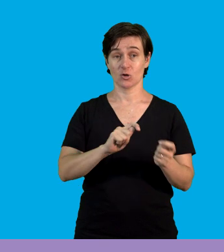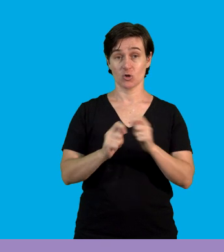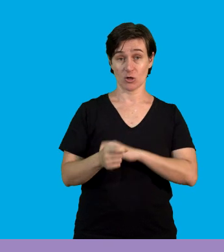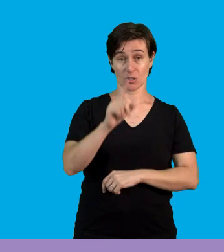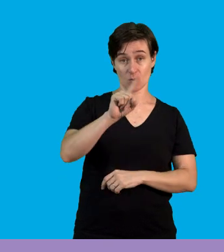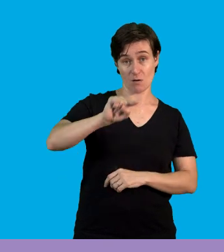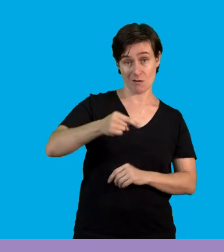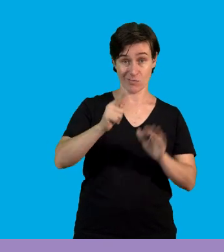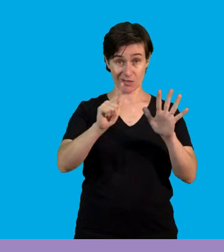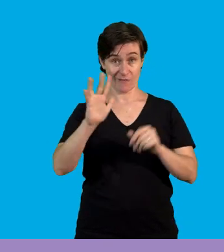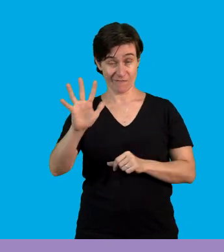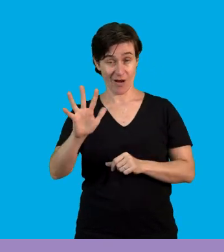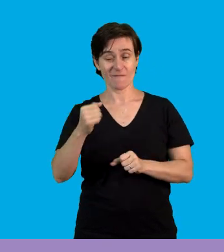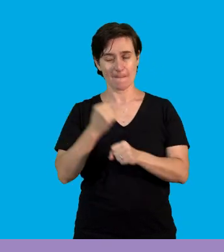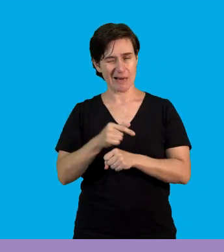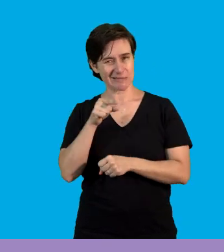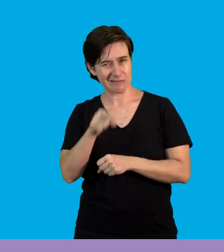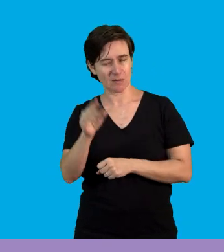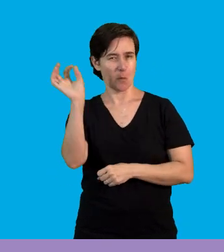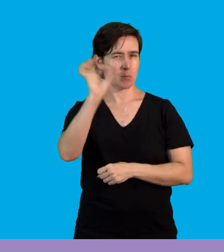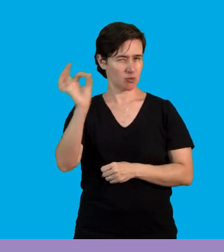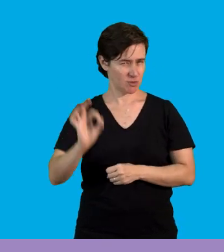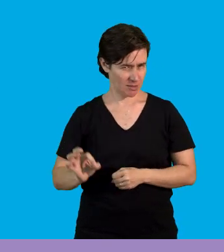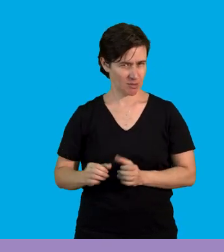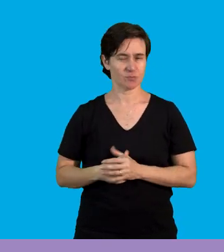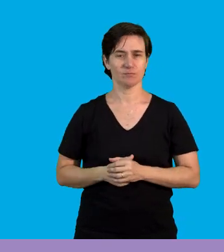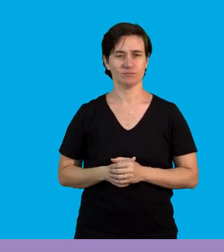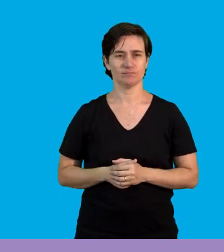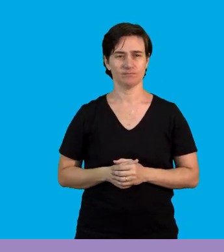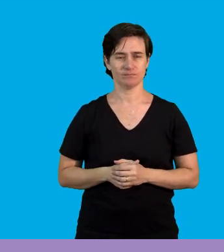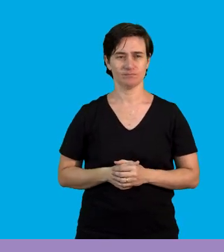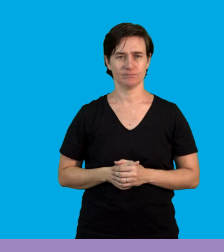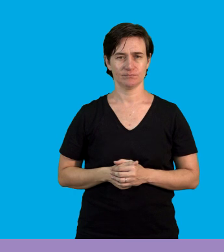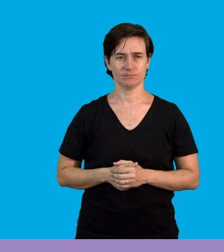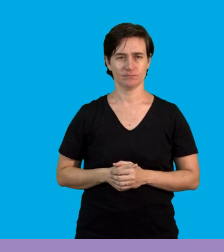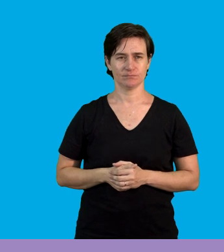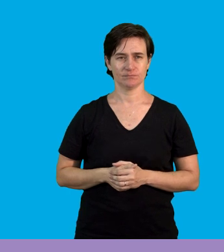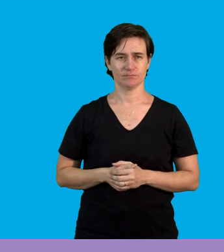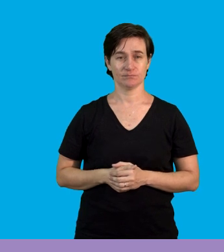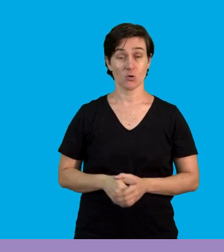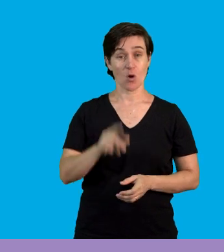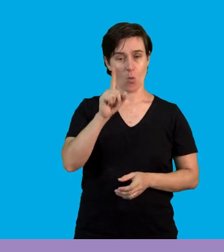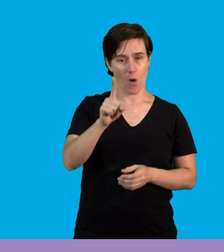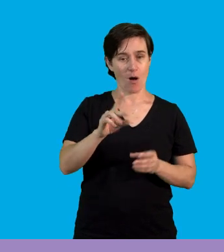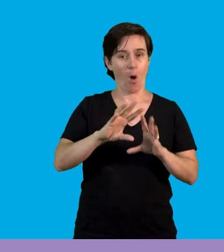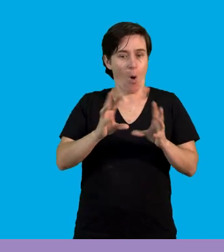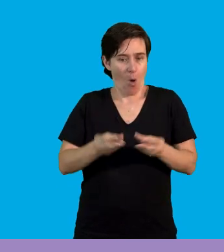convert 1.75 into a percentage. So 1 is a